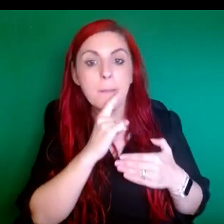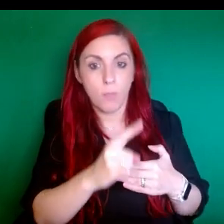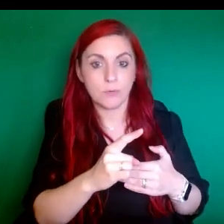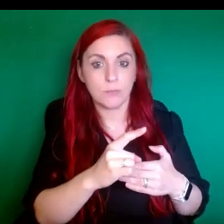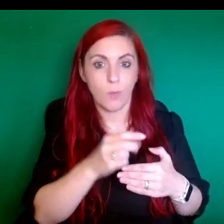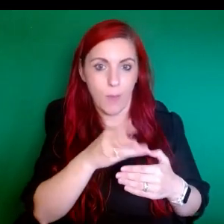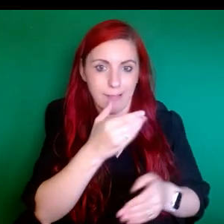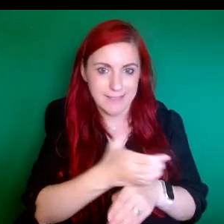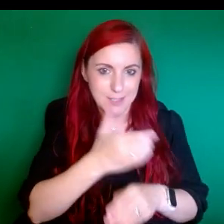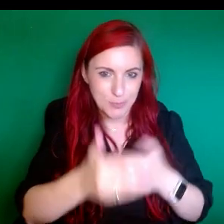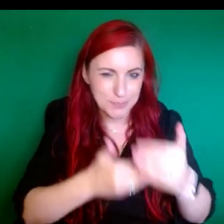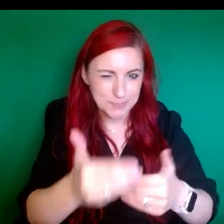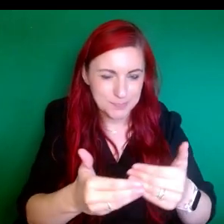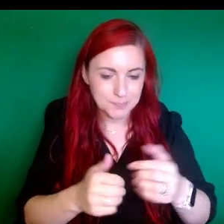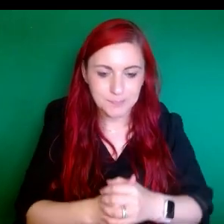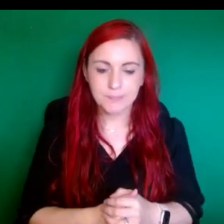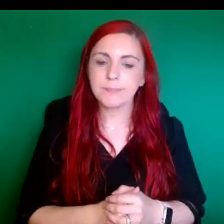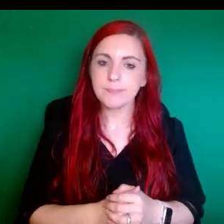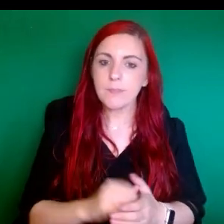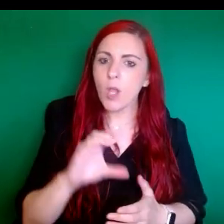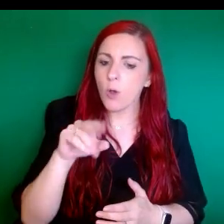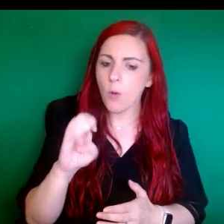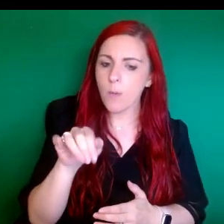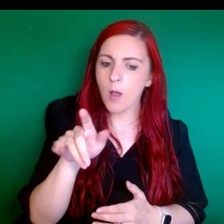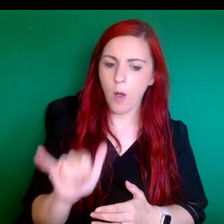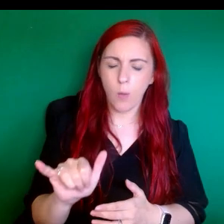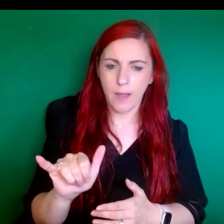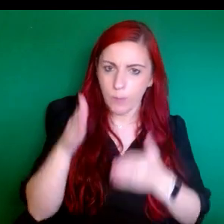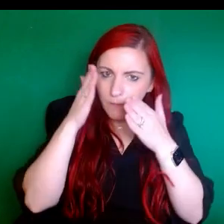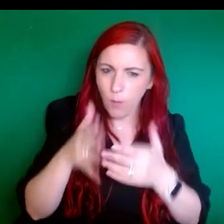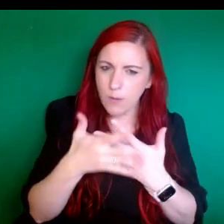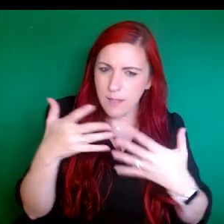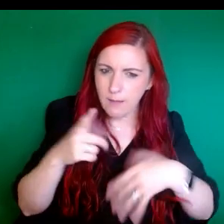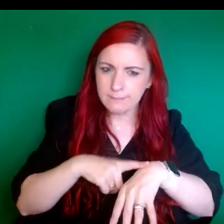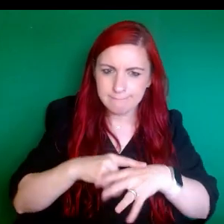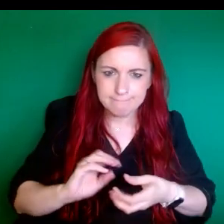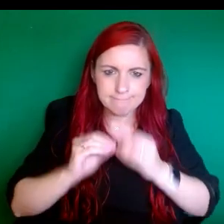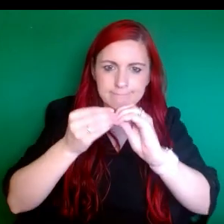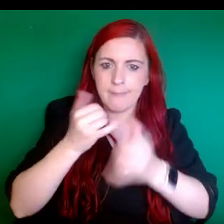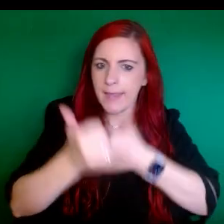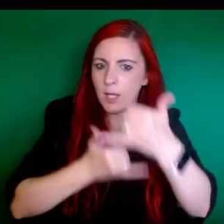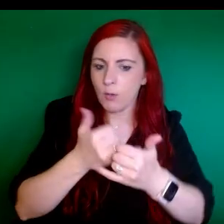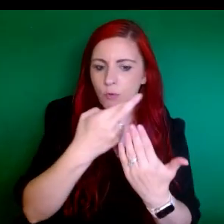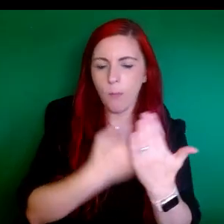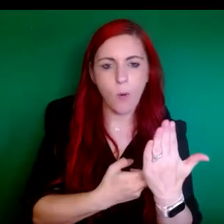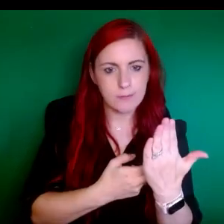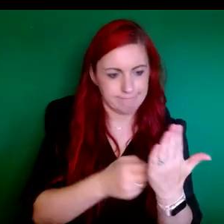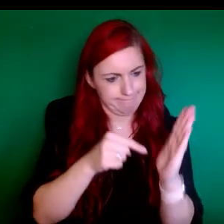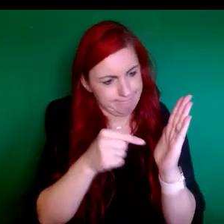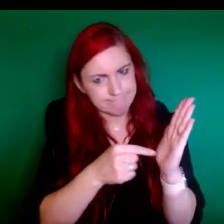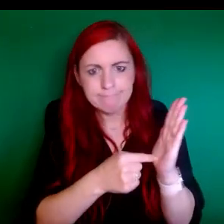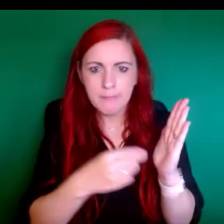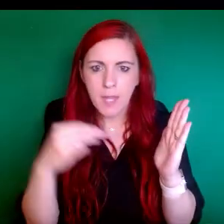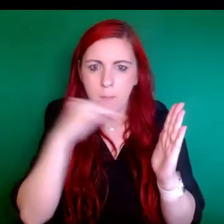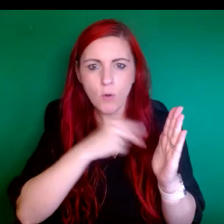At COPE Galway, we invest considerable time in the production of our annual report, as we feel it is important to reflect on the year past,